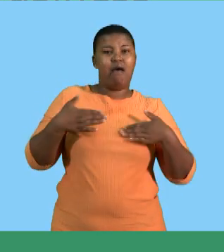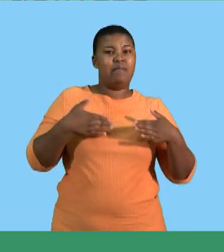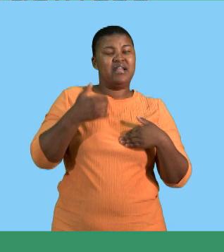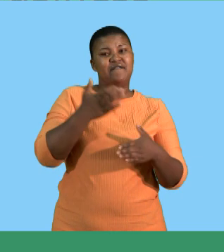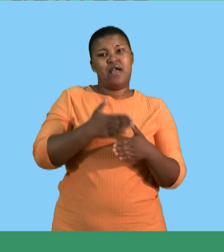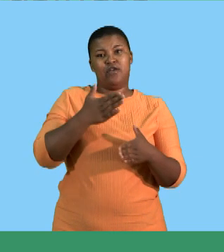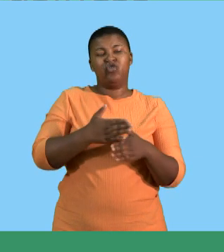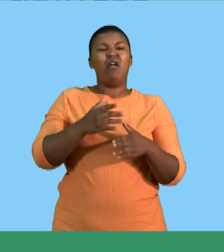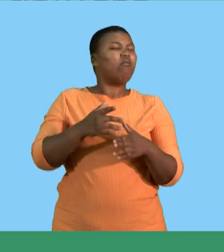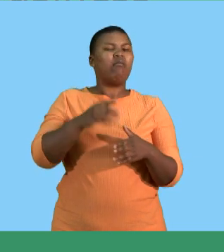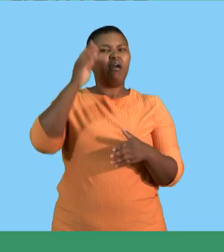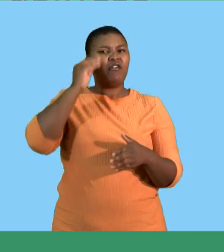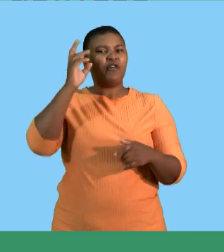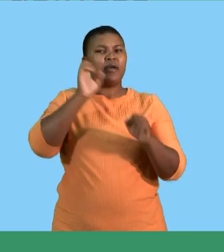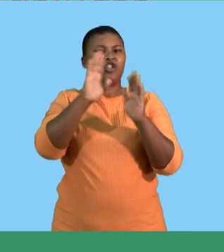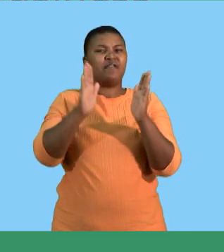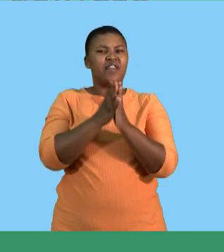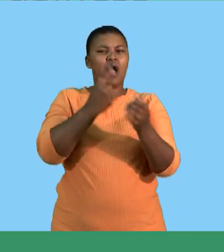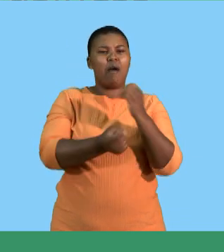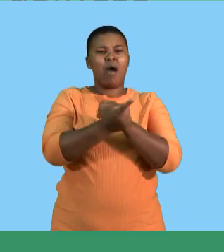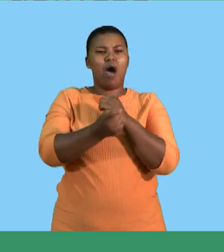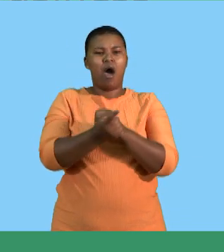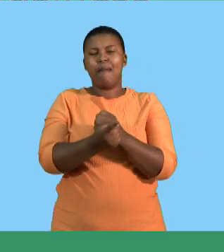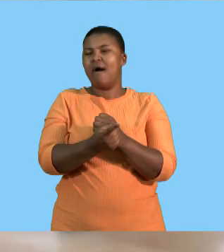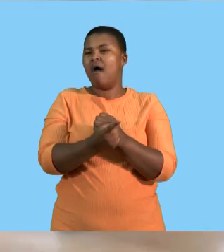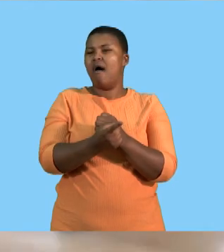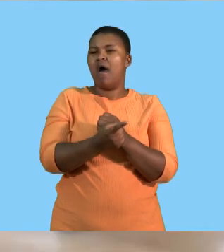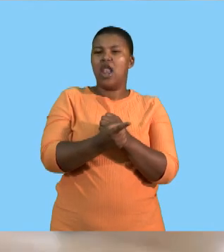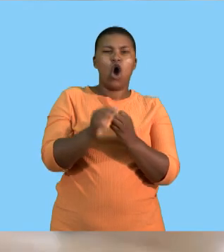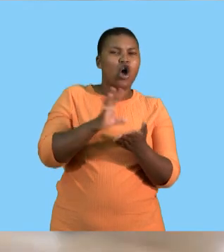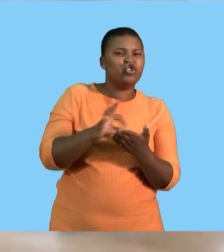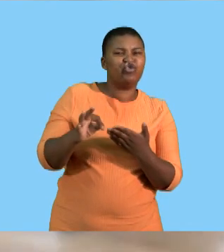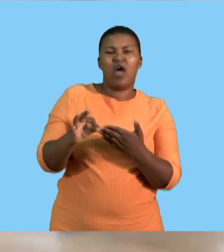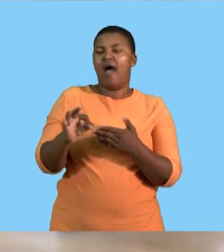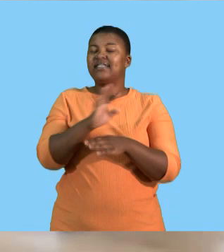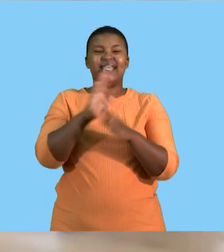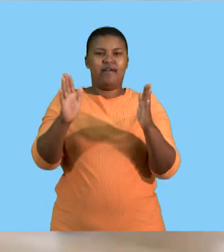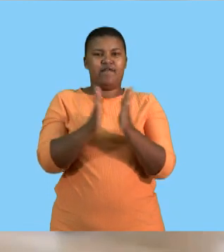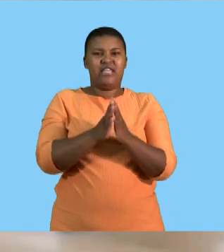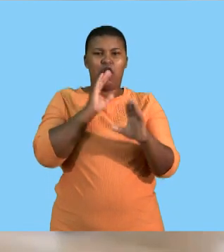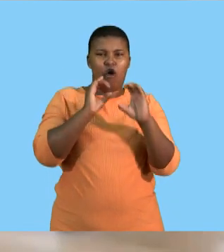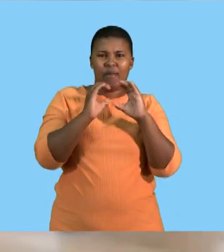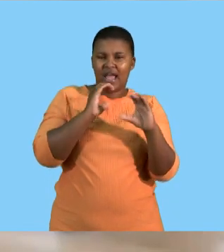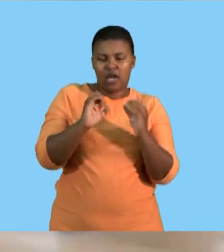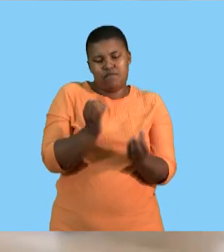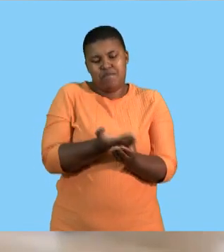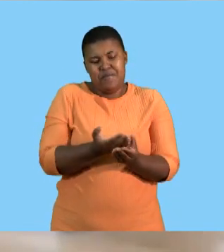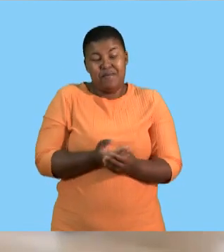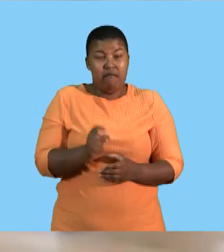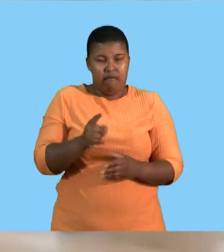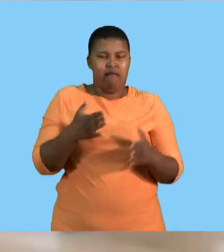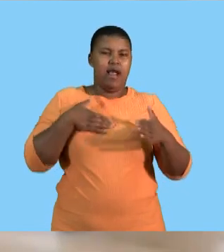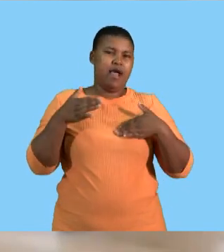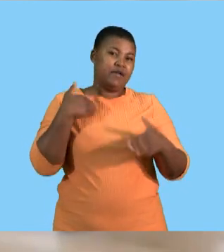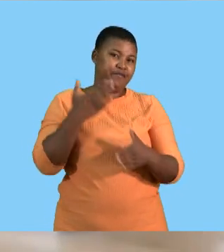function that will keep records of all transactions that happen in the business, all contracts, everything communicated,